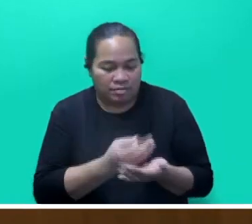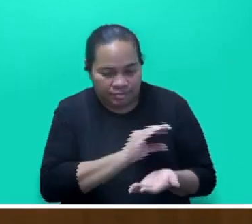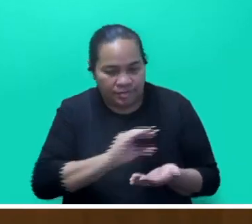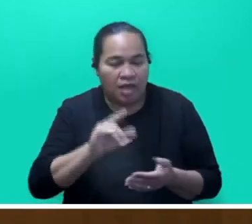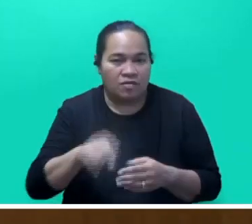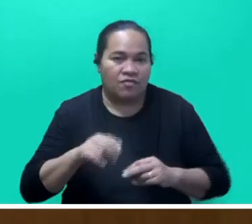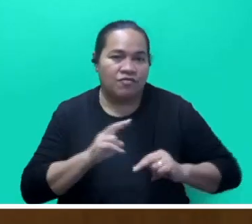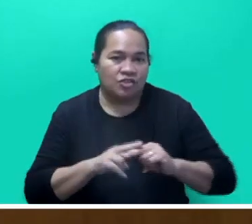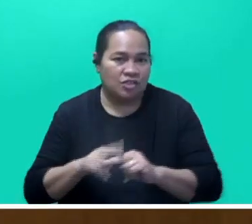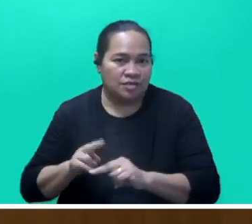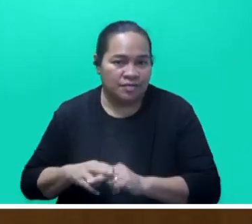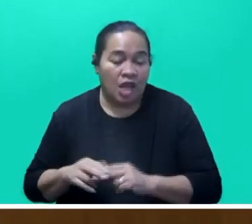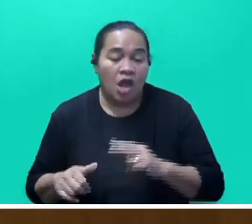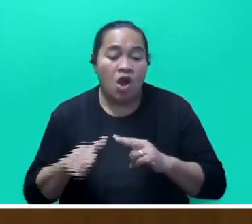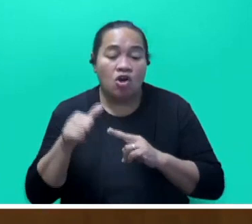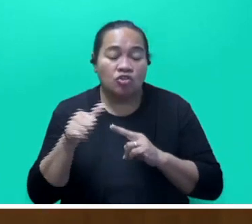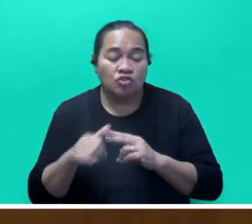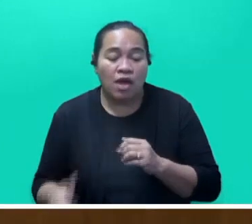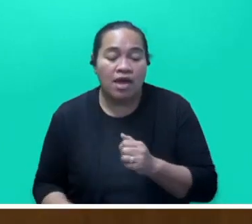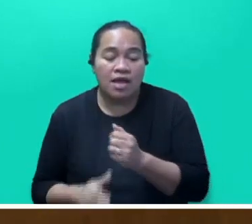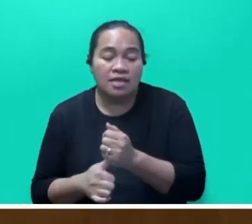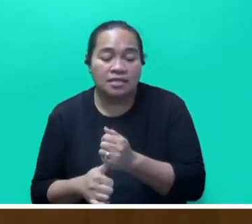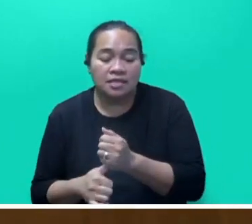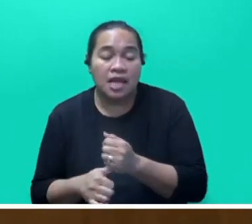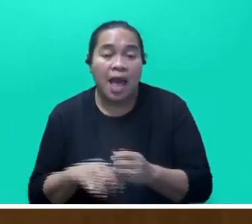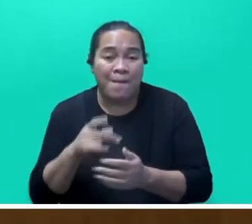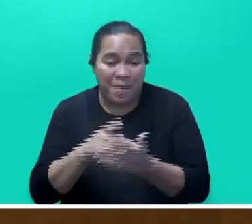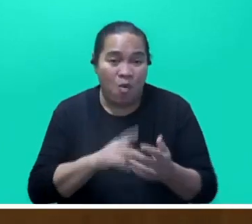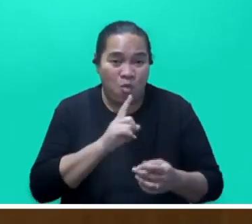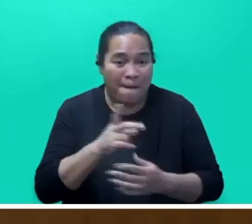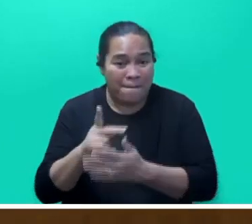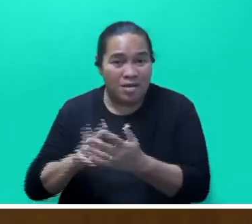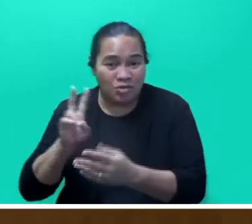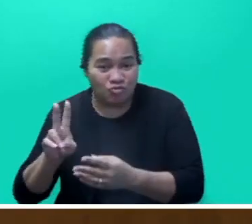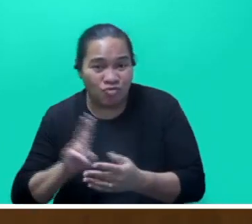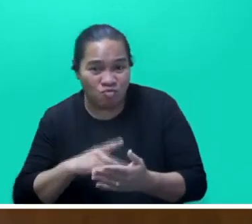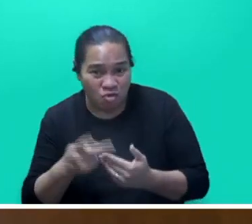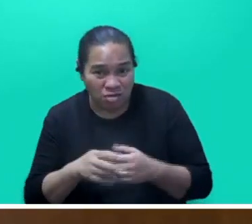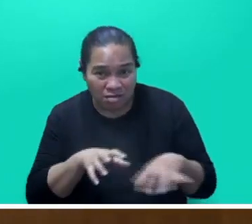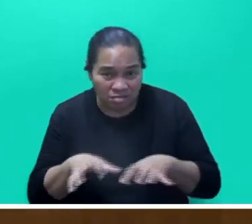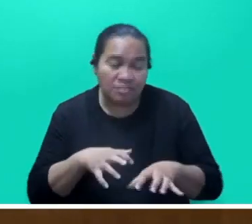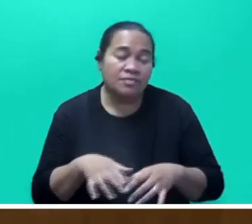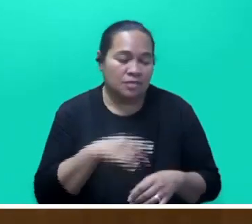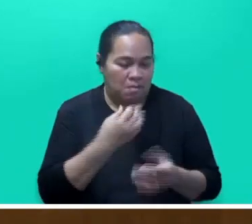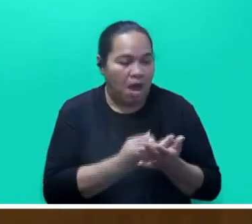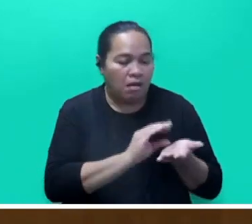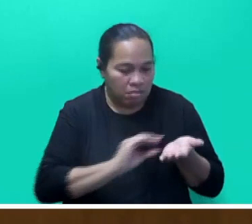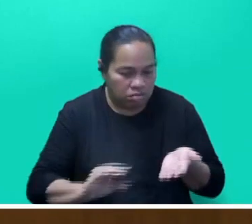and enhancing direct access to climate finance in Fiji, phase 2. Mr. Speaker, sir,